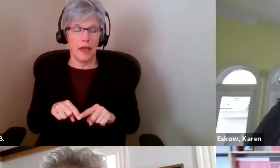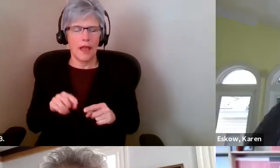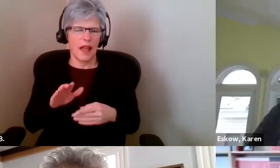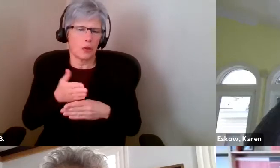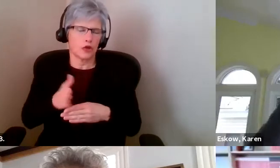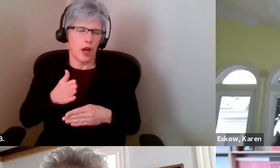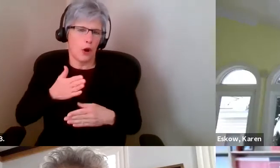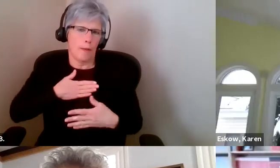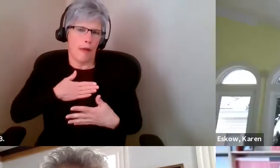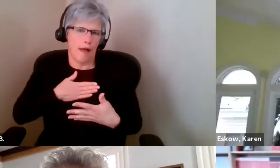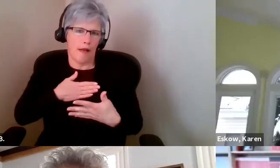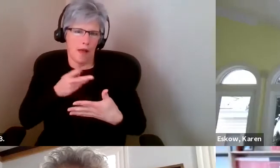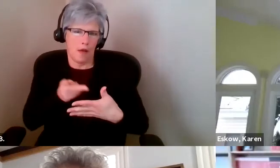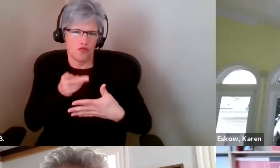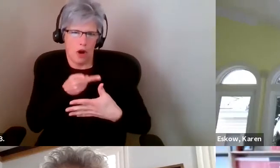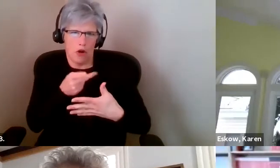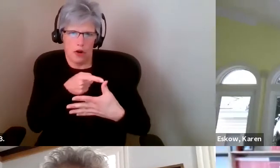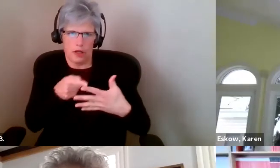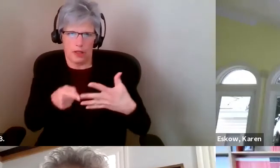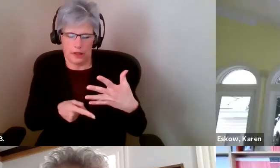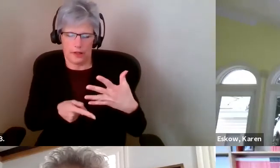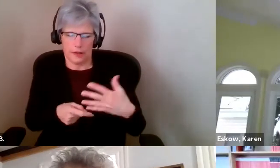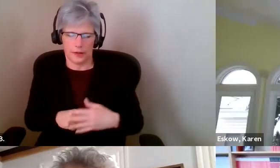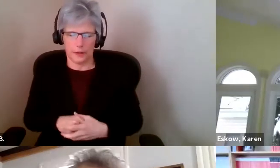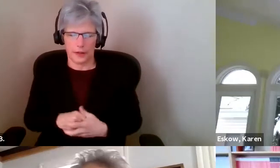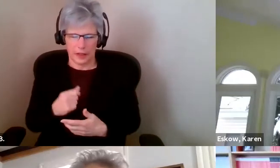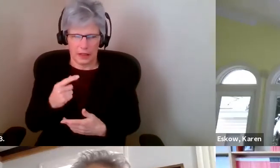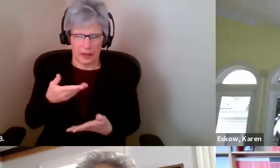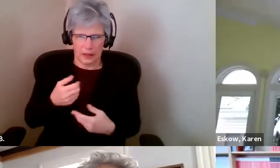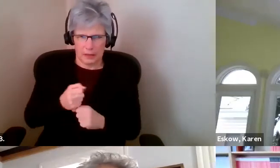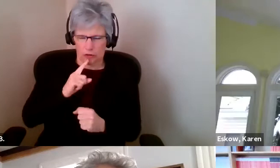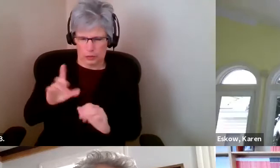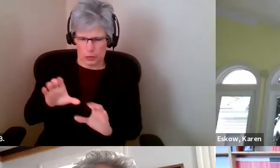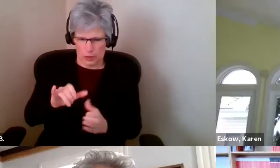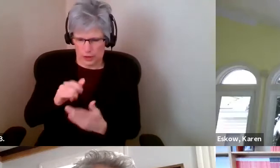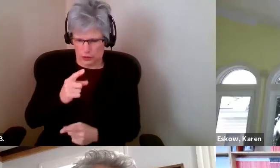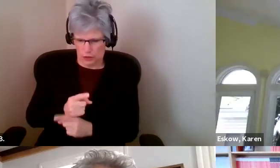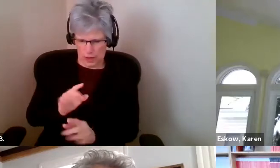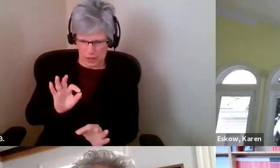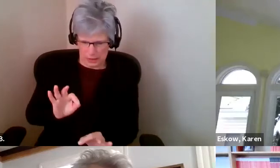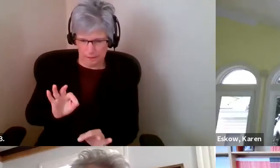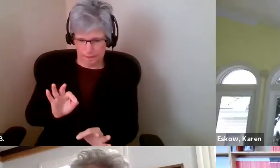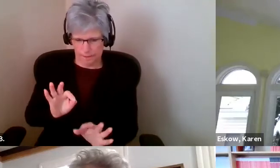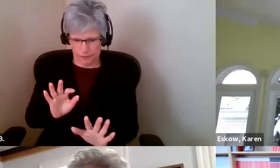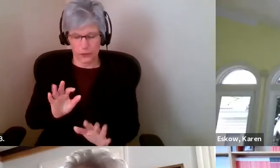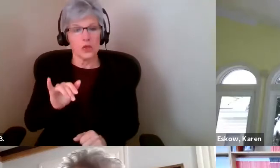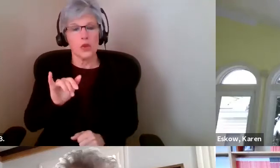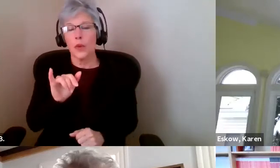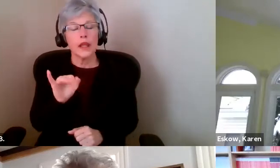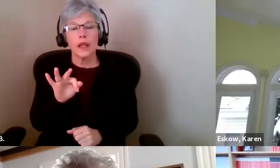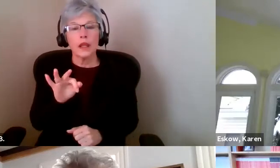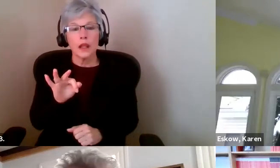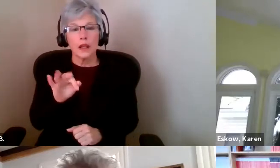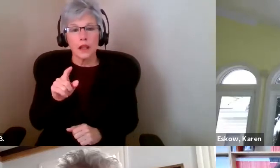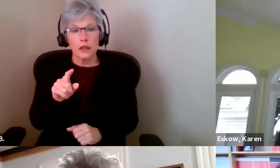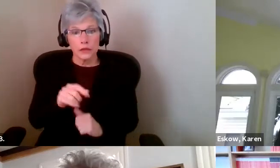if we get this right. Here we go. I think we're fine. So if you recall,